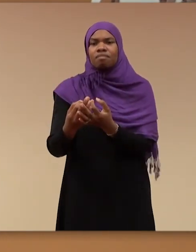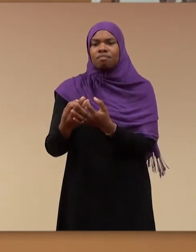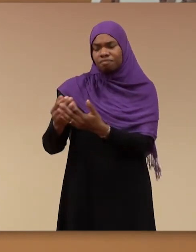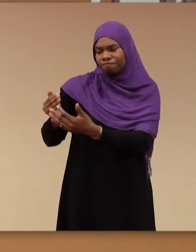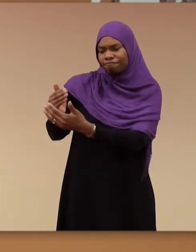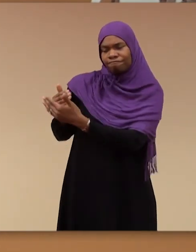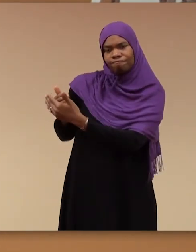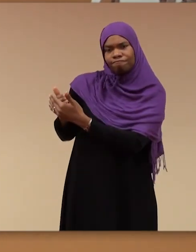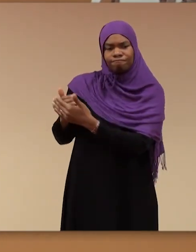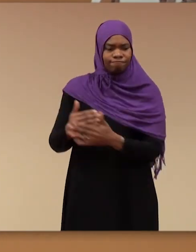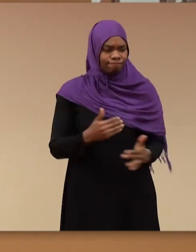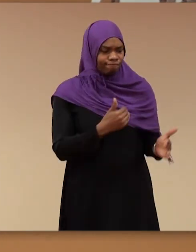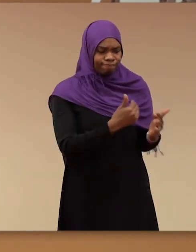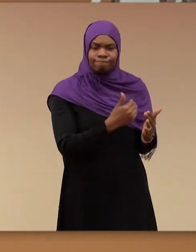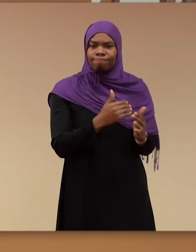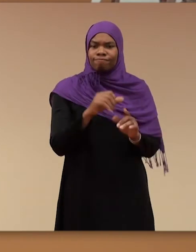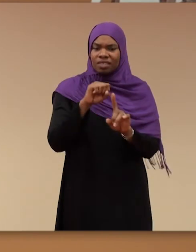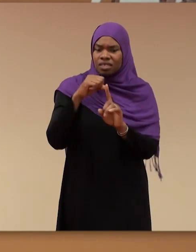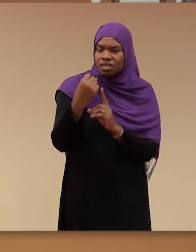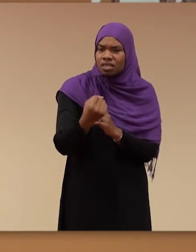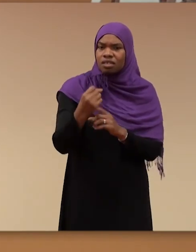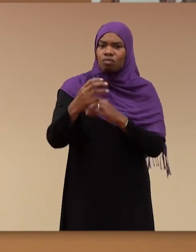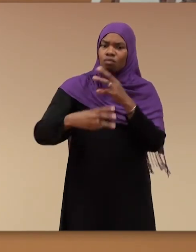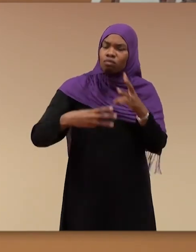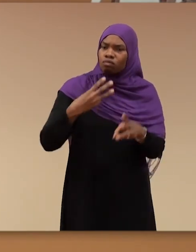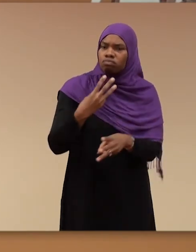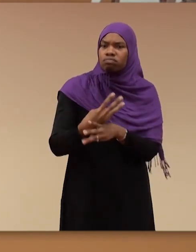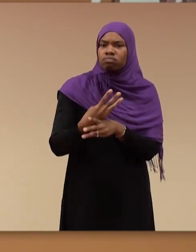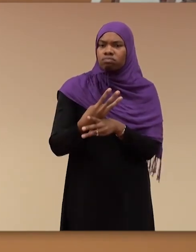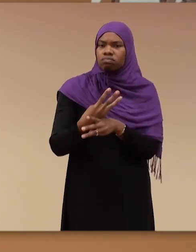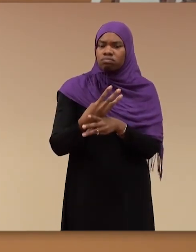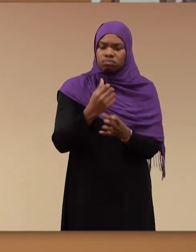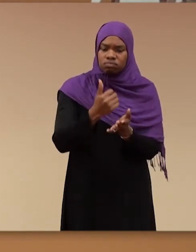your society. This is the criteria, who is best.